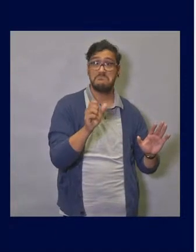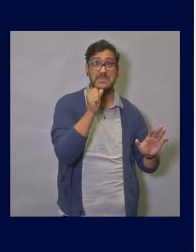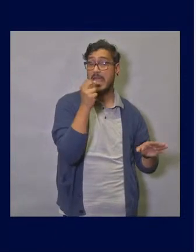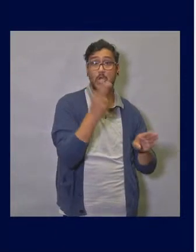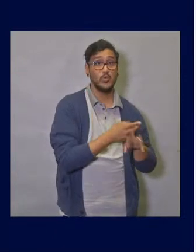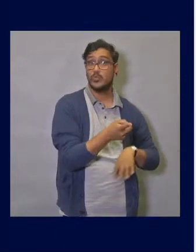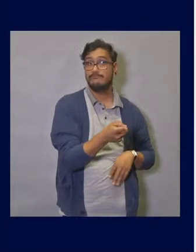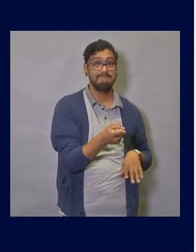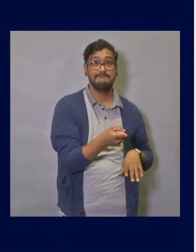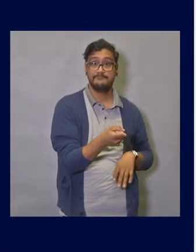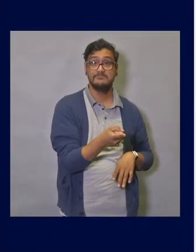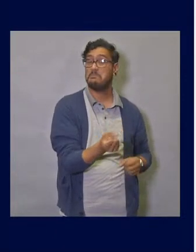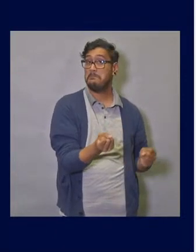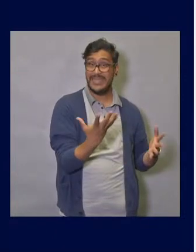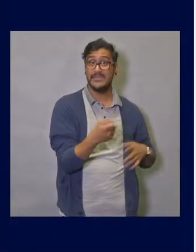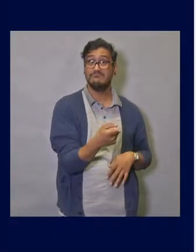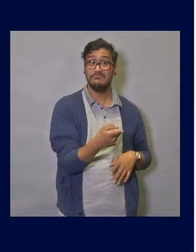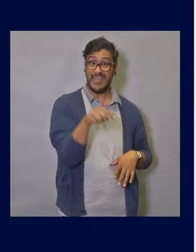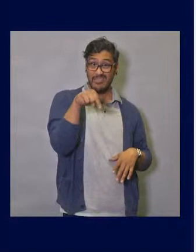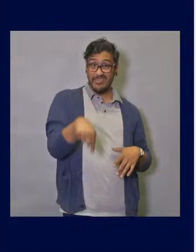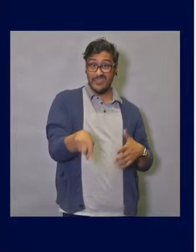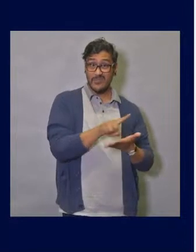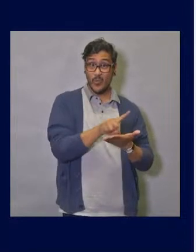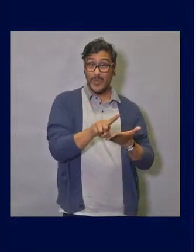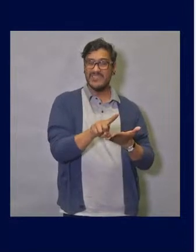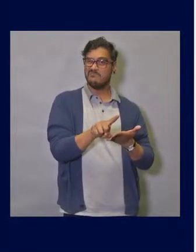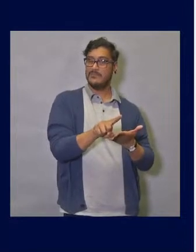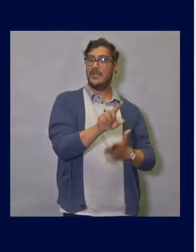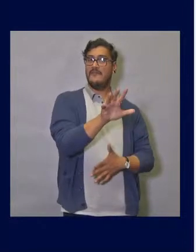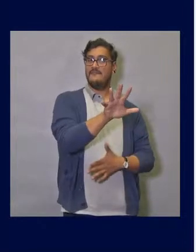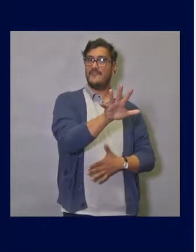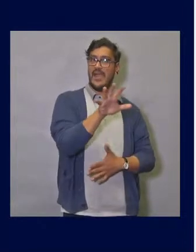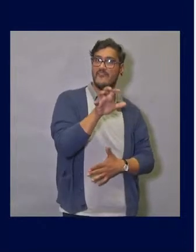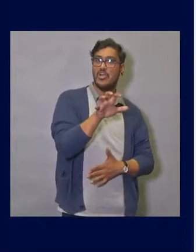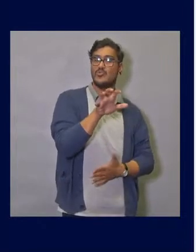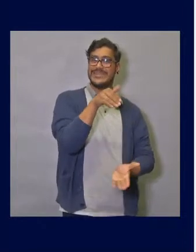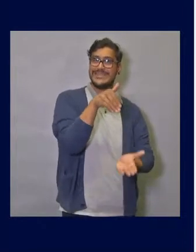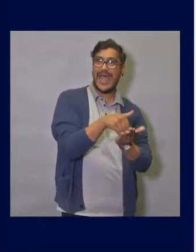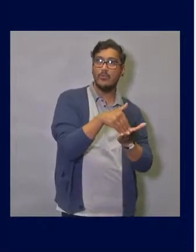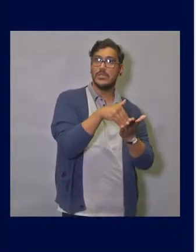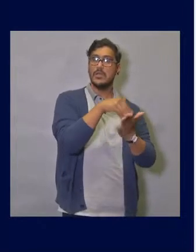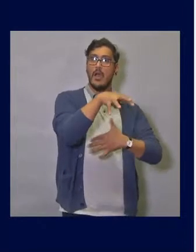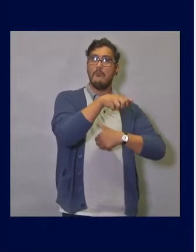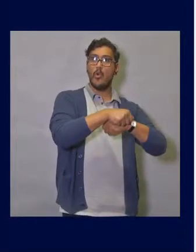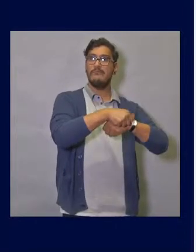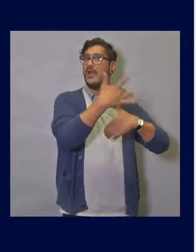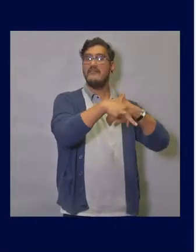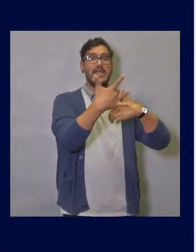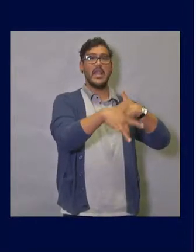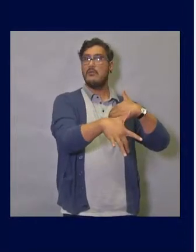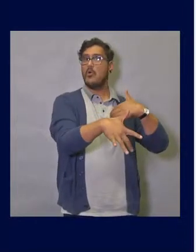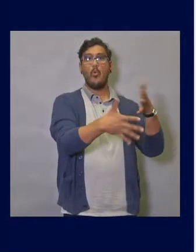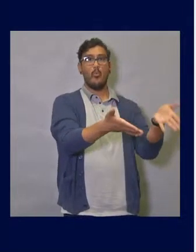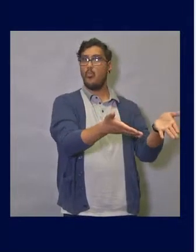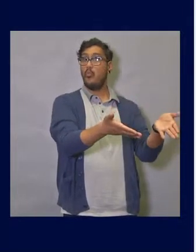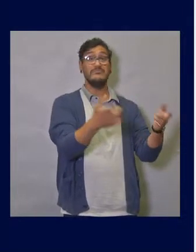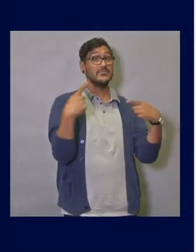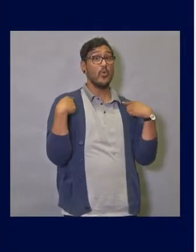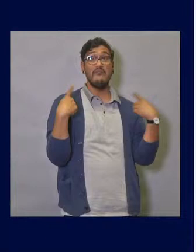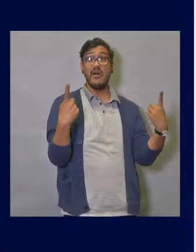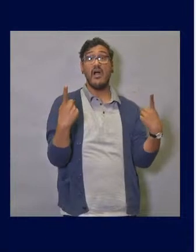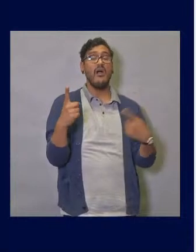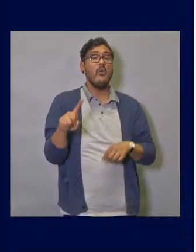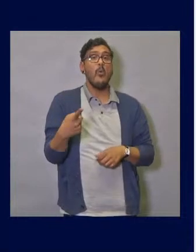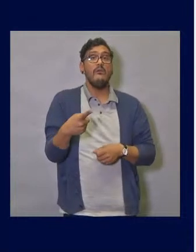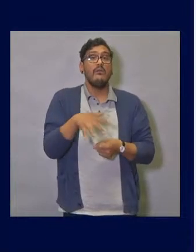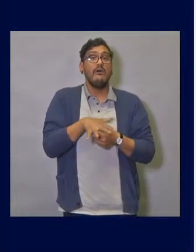capacity. Again, this week, there are almost 500,000 appointment slots that are available. And so far, we only have had enough